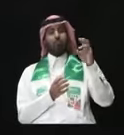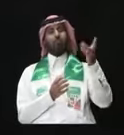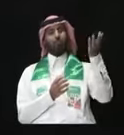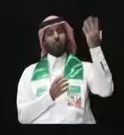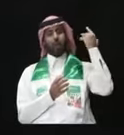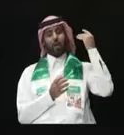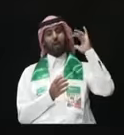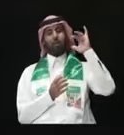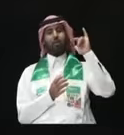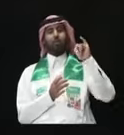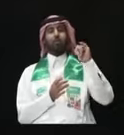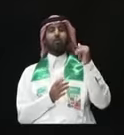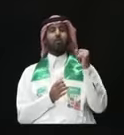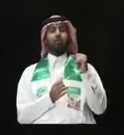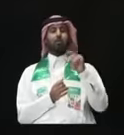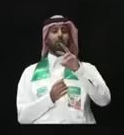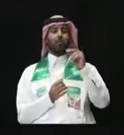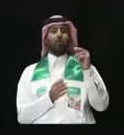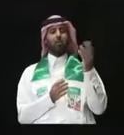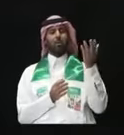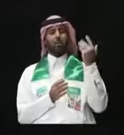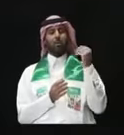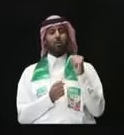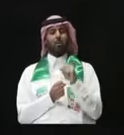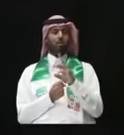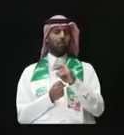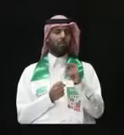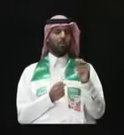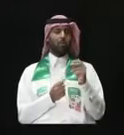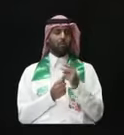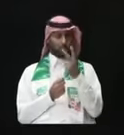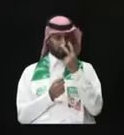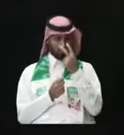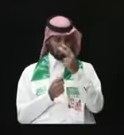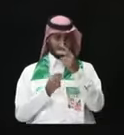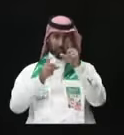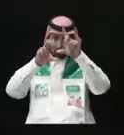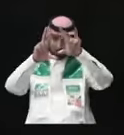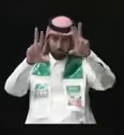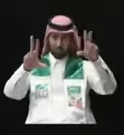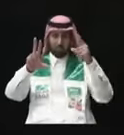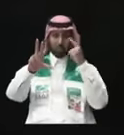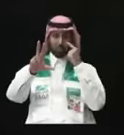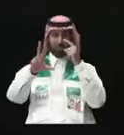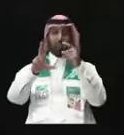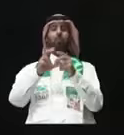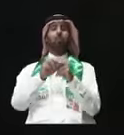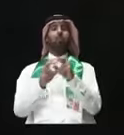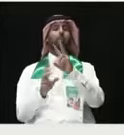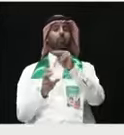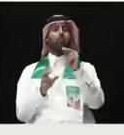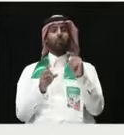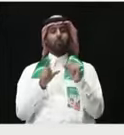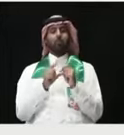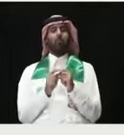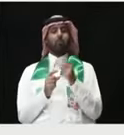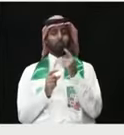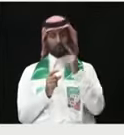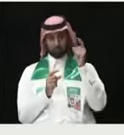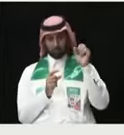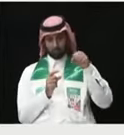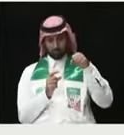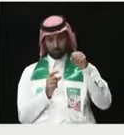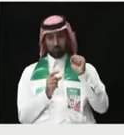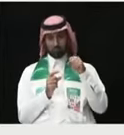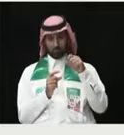picture? Yesterday he watched TV. Affirmative sentence. This is a sentence